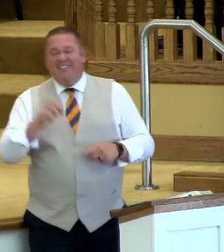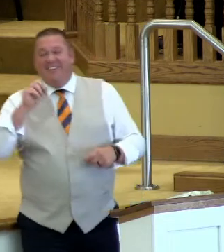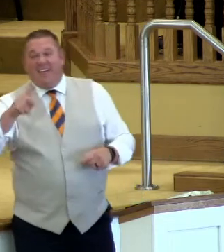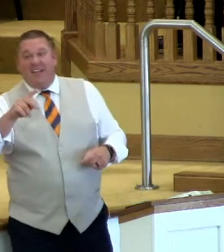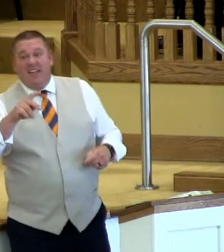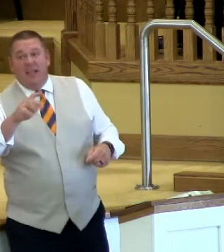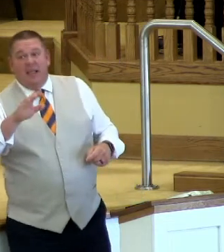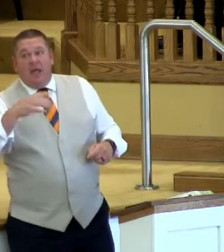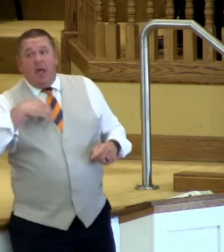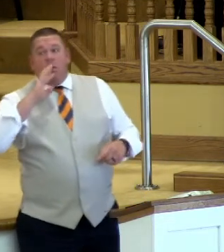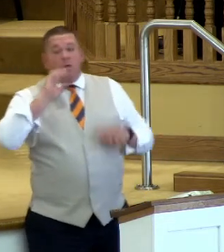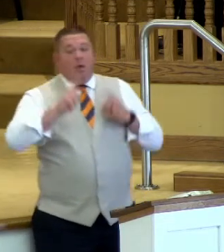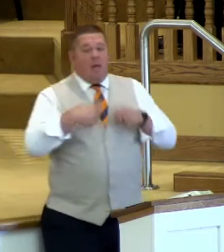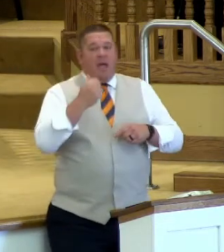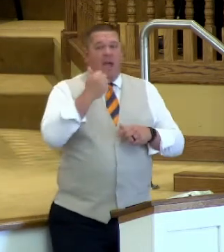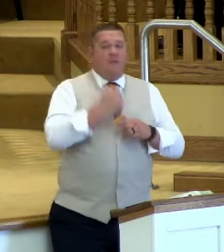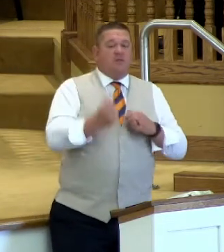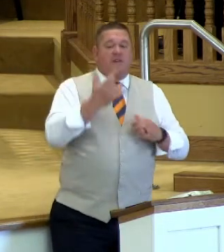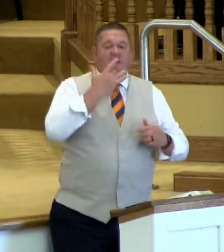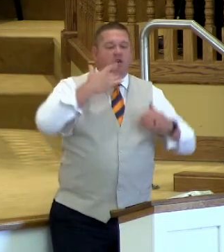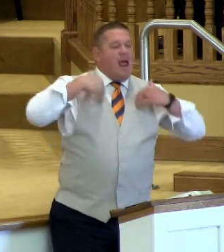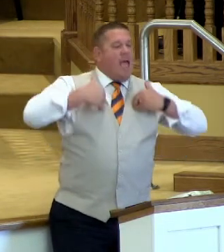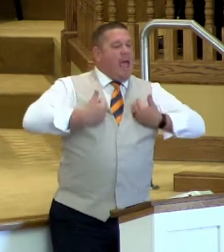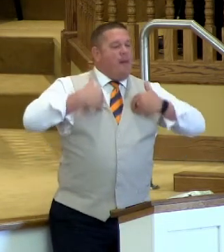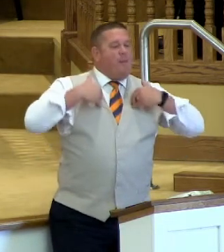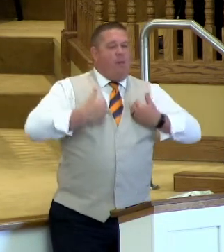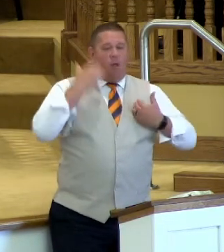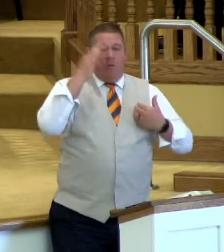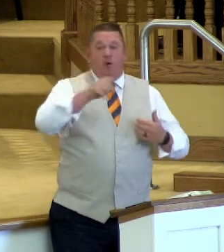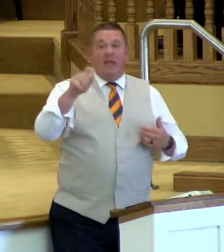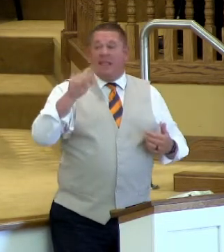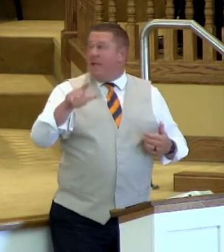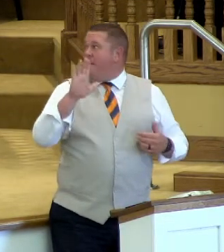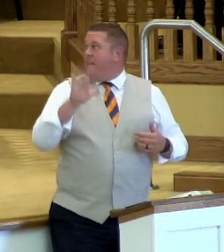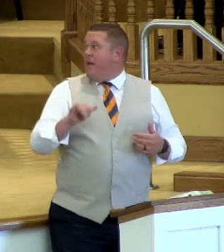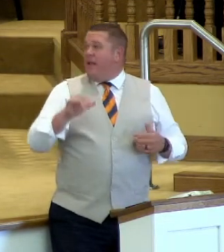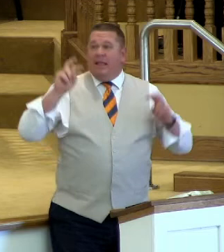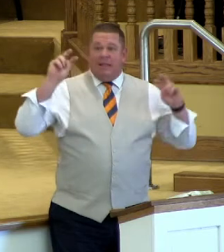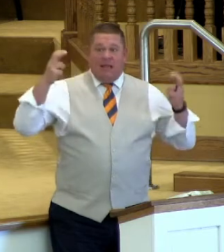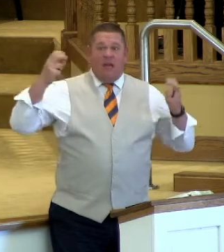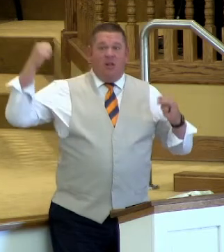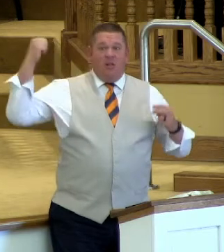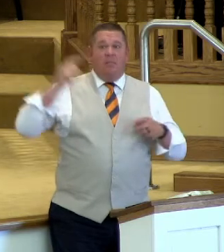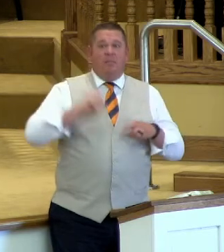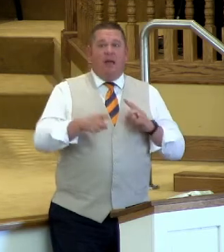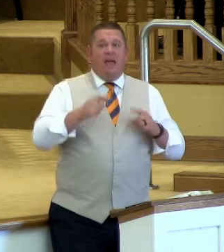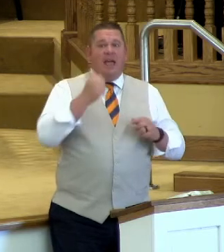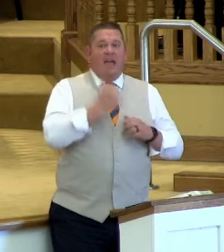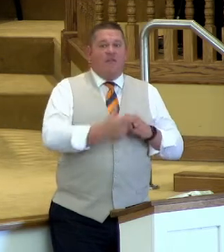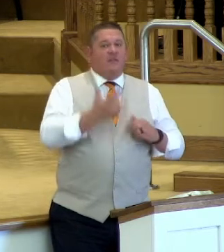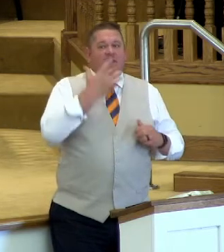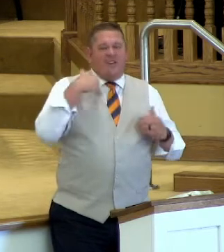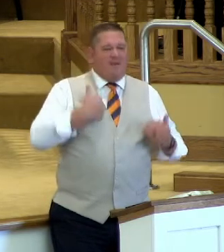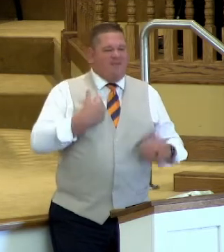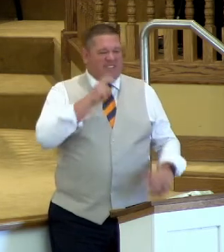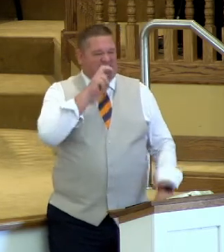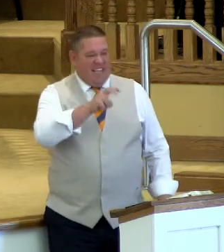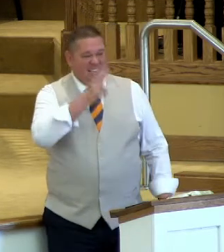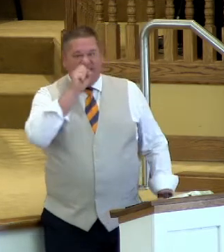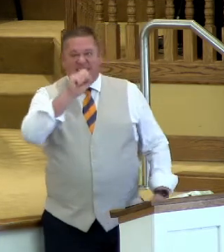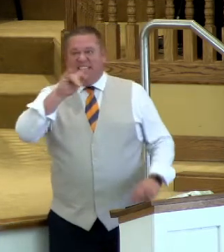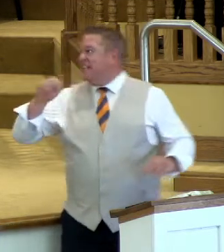about everyone's favorite animal. I don't know if you can tell by the title up there, but everyone's favorite